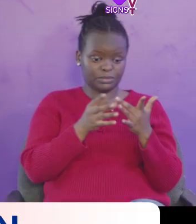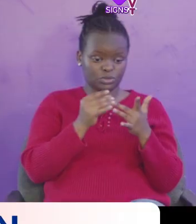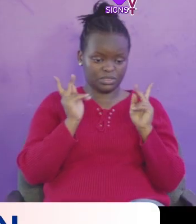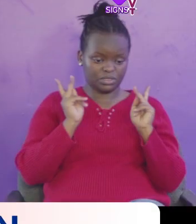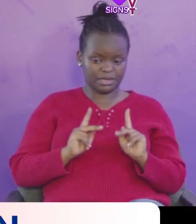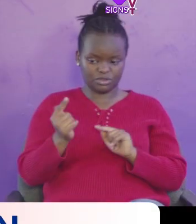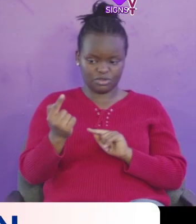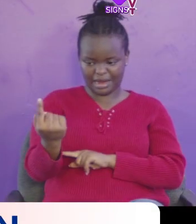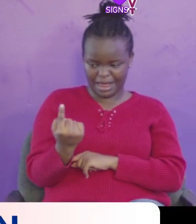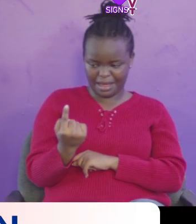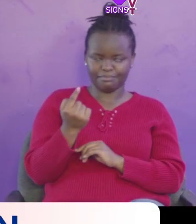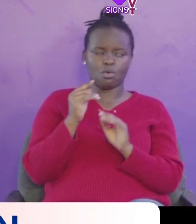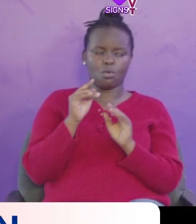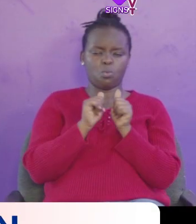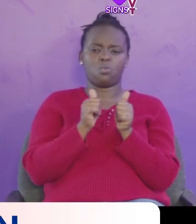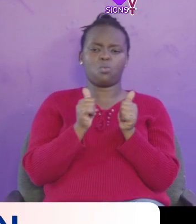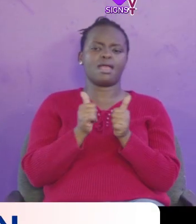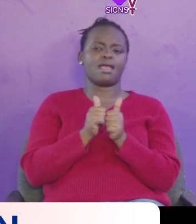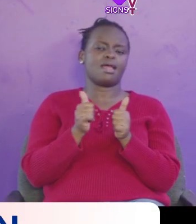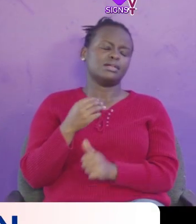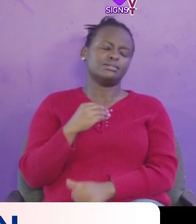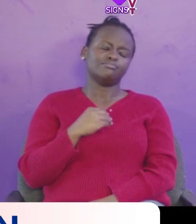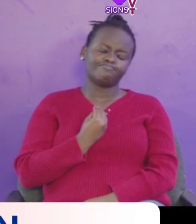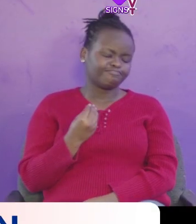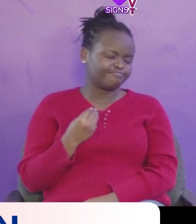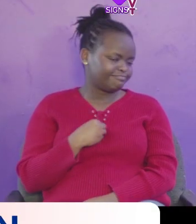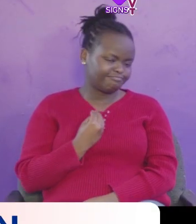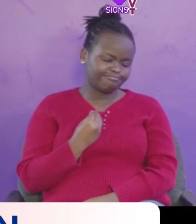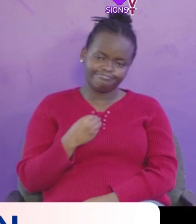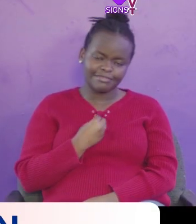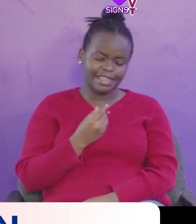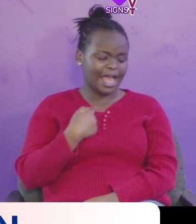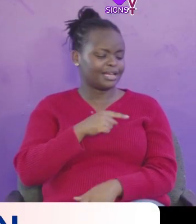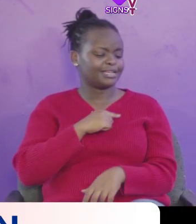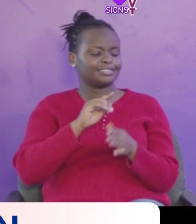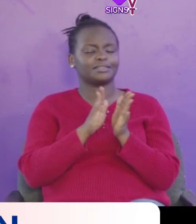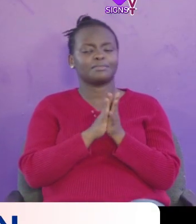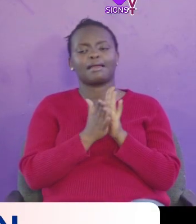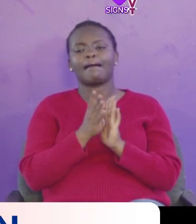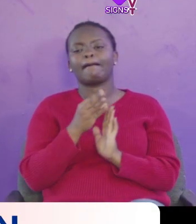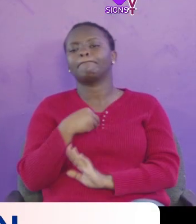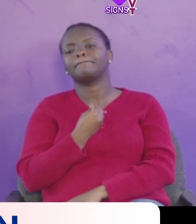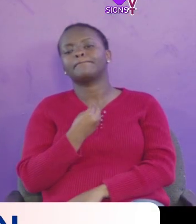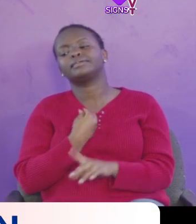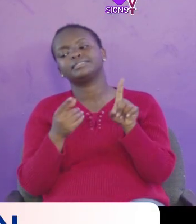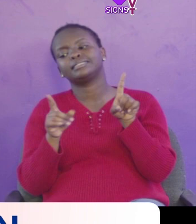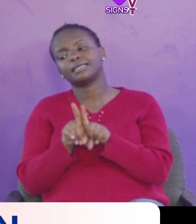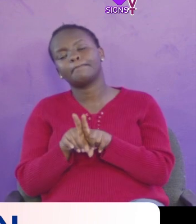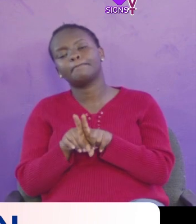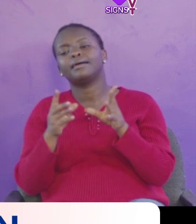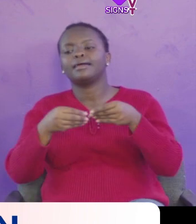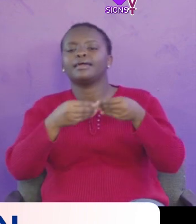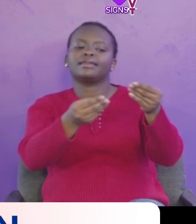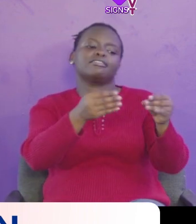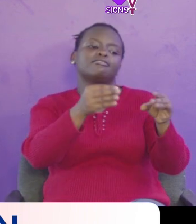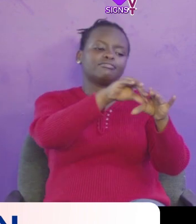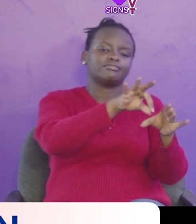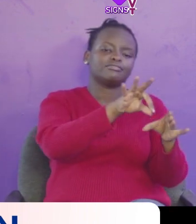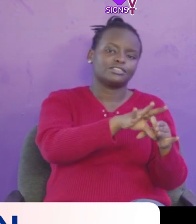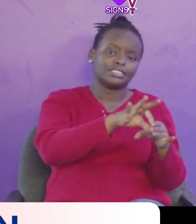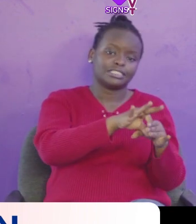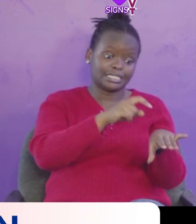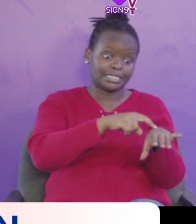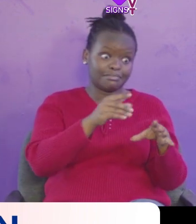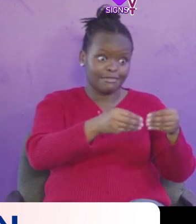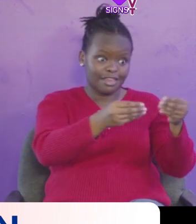so empathetic. Amekuja kwa na sympathy na sisi tukakuwa empathetic tukampea kura. Tukishampea kura anaanza